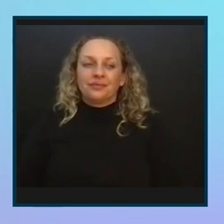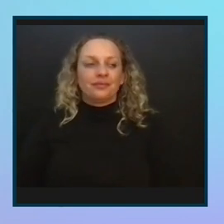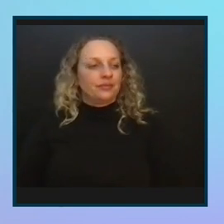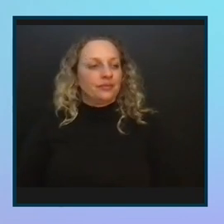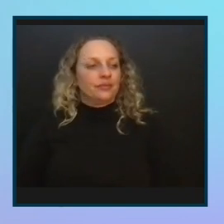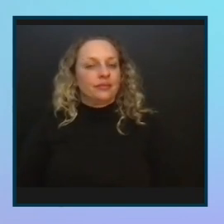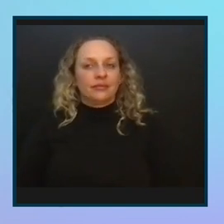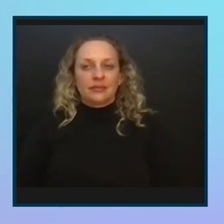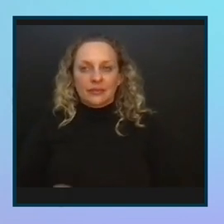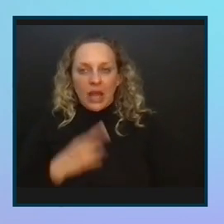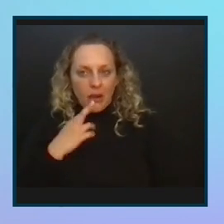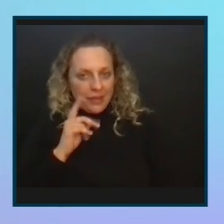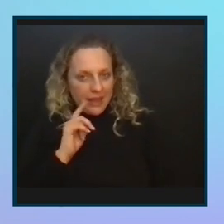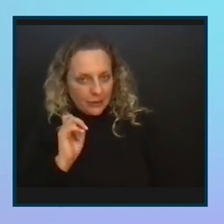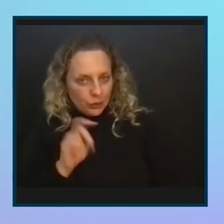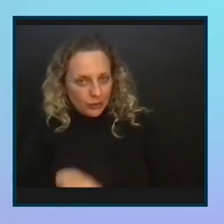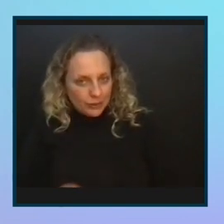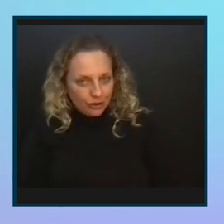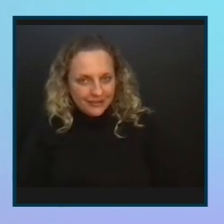Hopefully that answers your question.